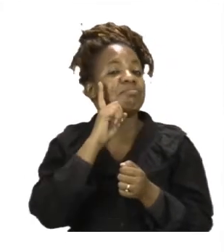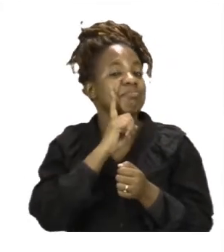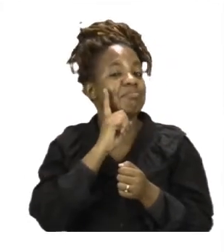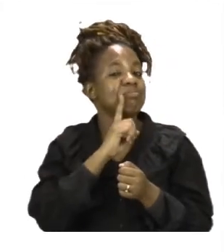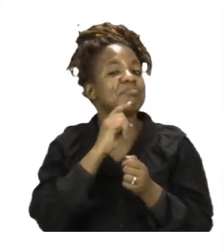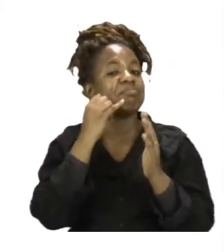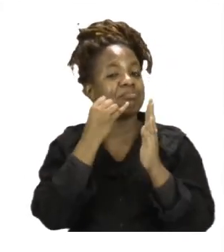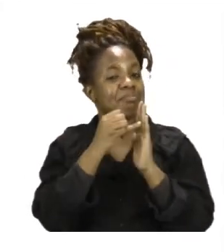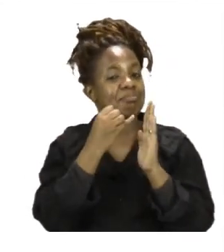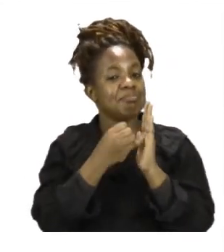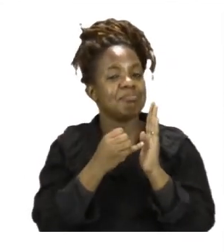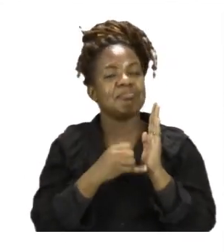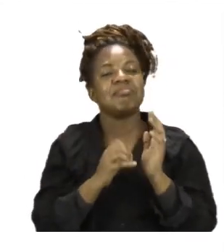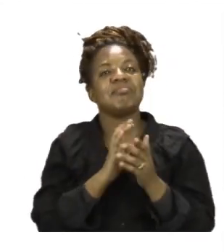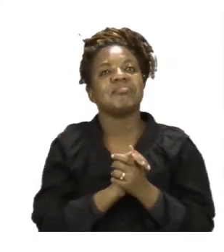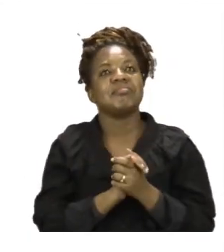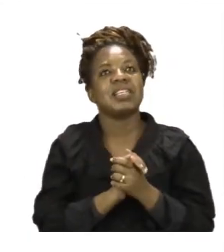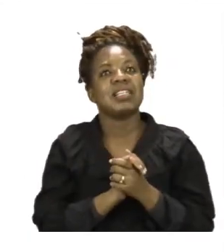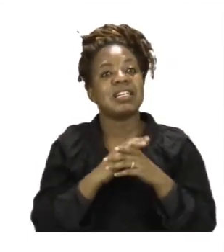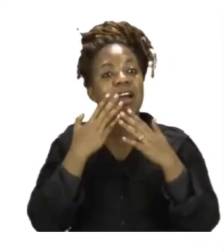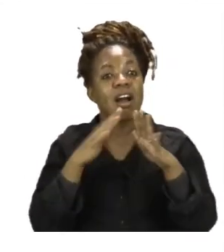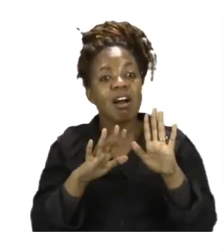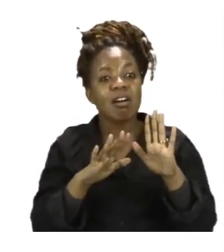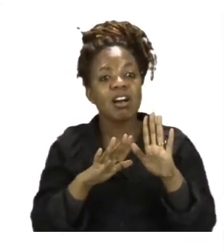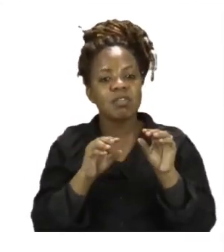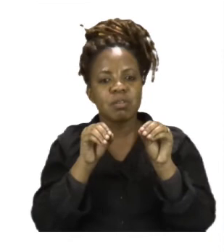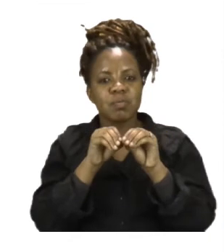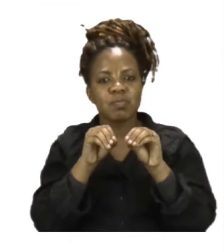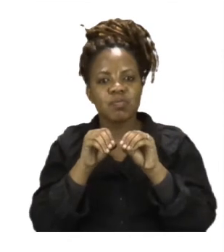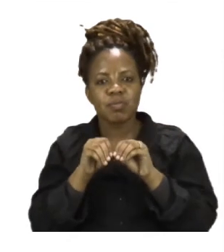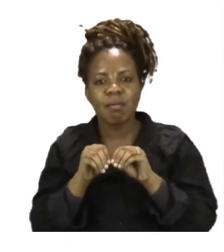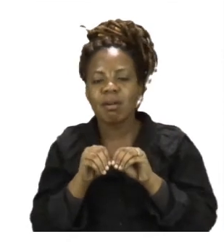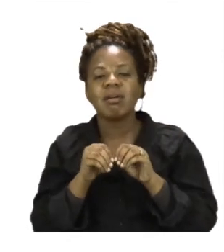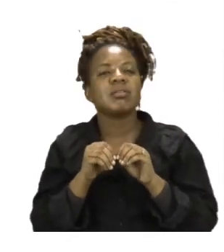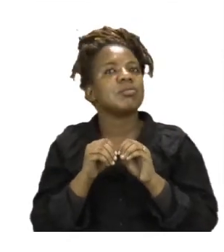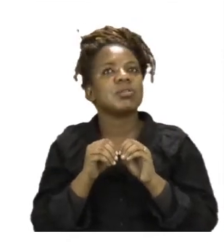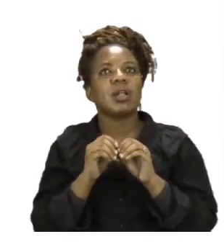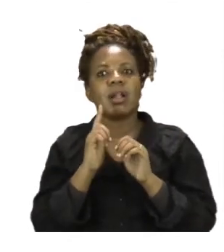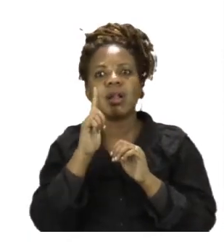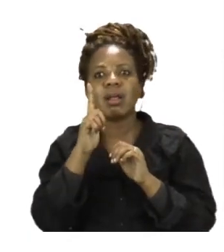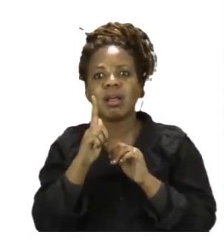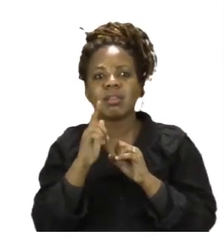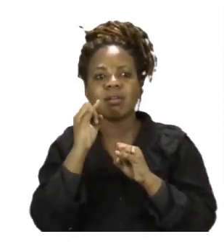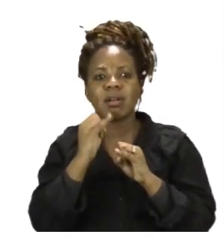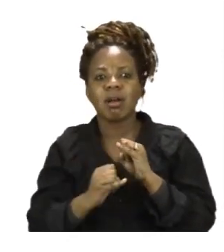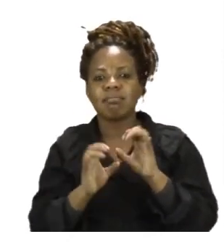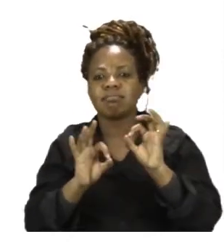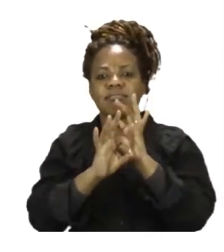And then after that, you will see that you have a beautiful picture that has been formed. So take your